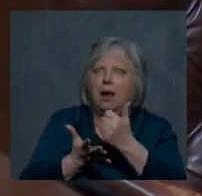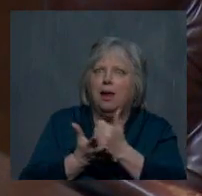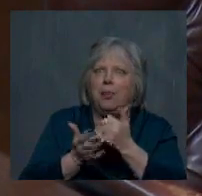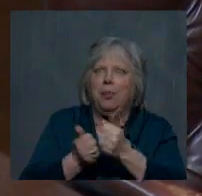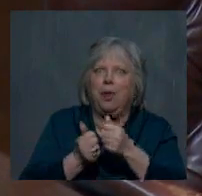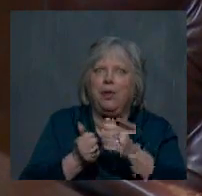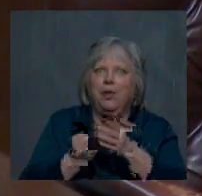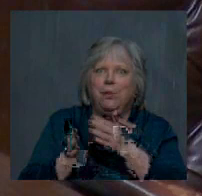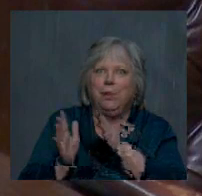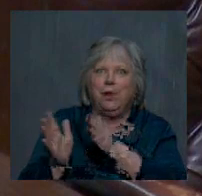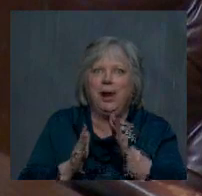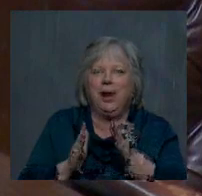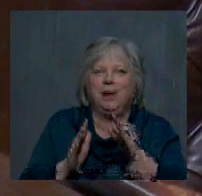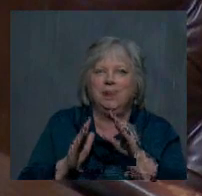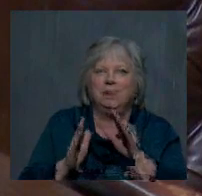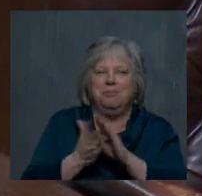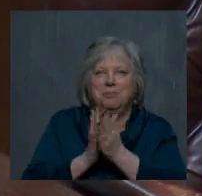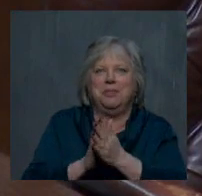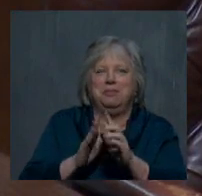implementation.